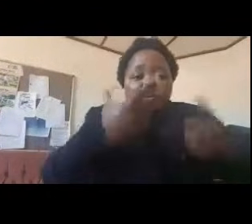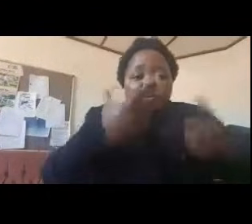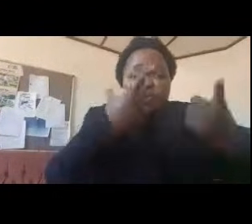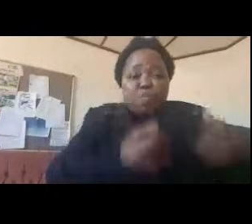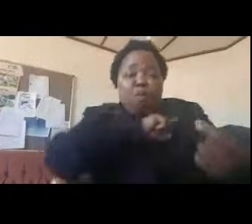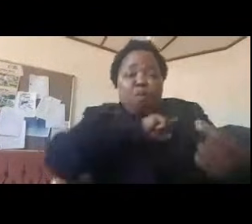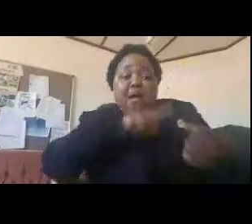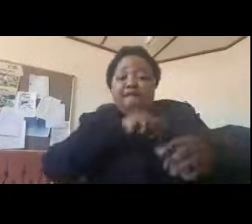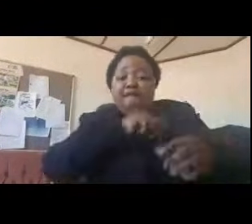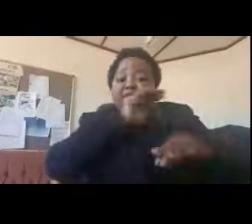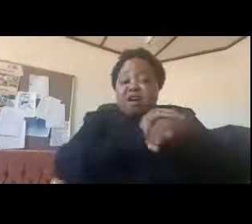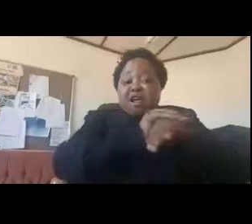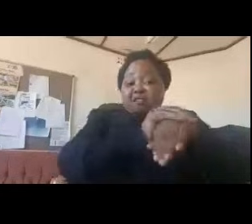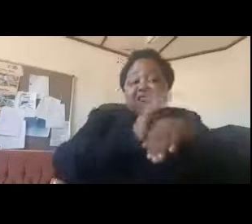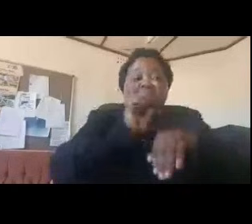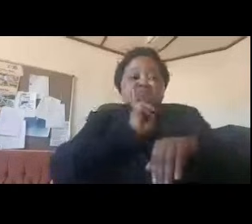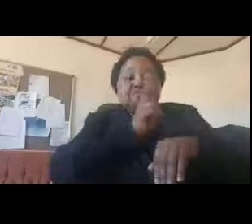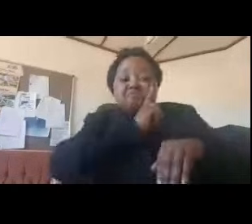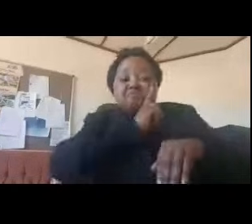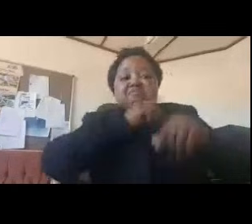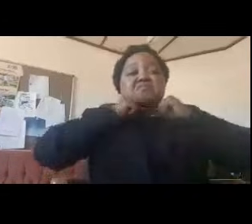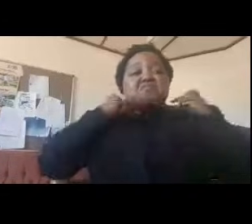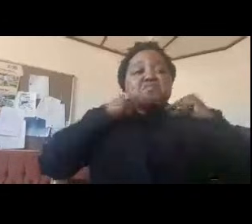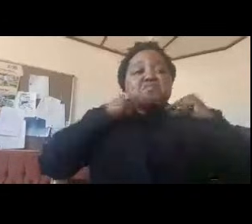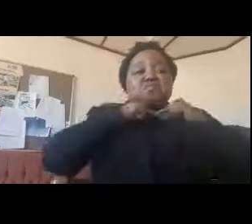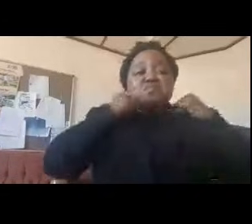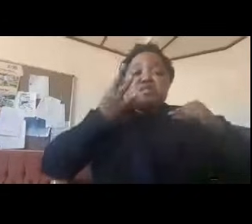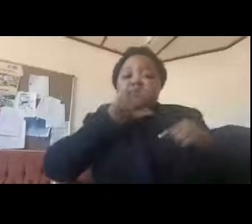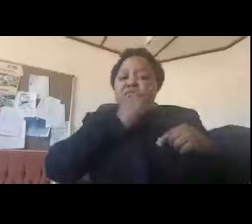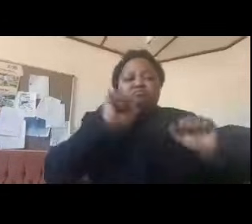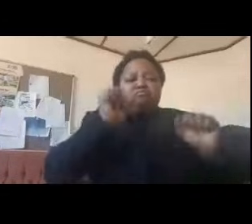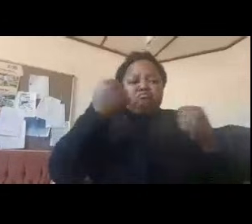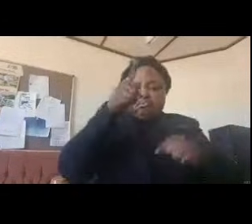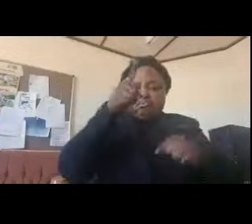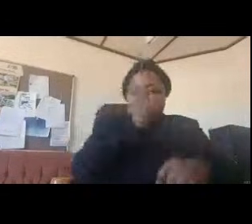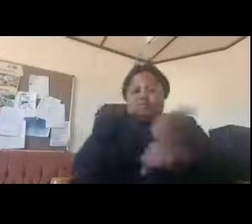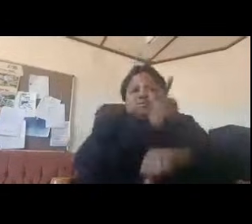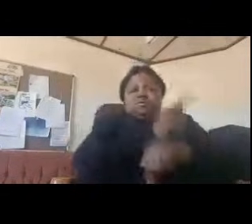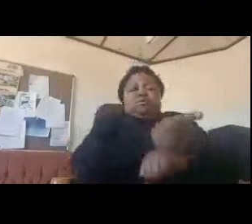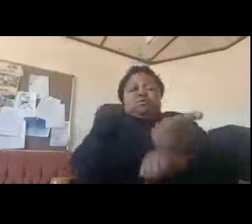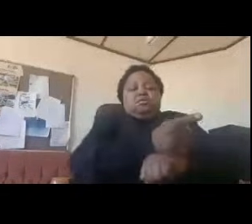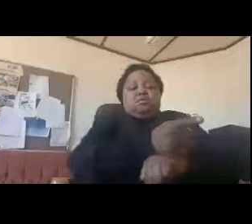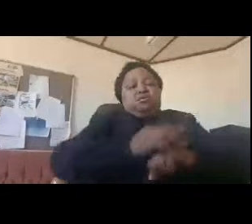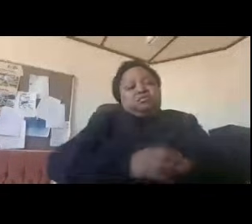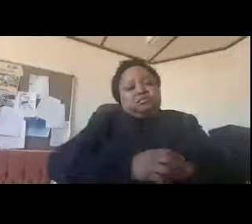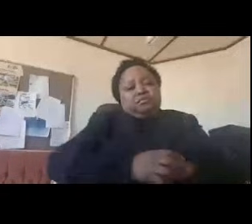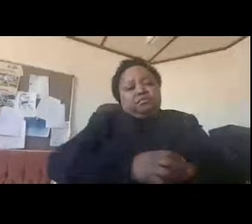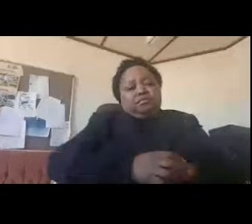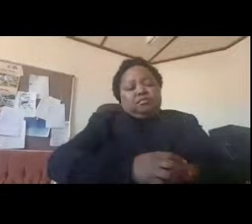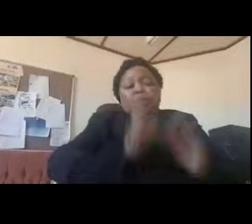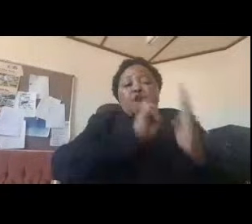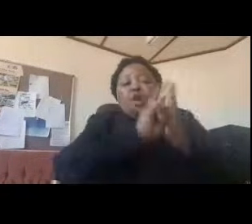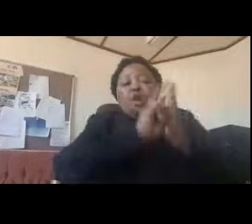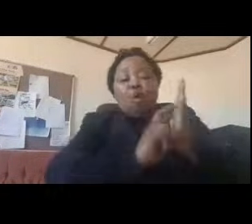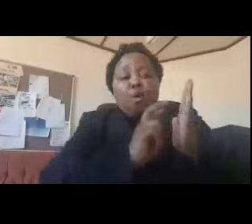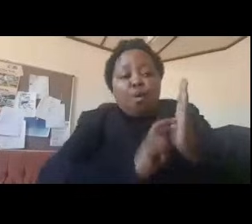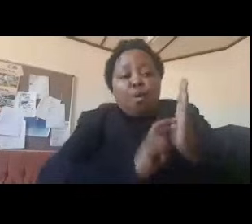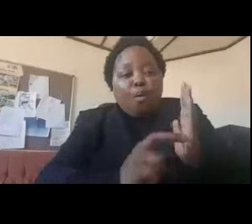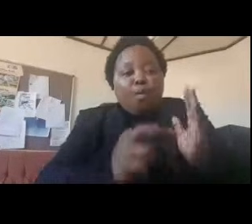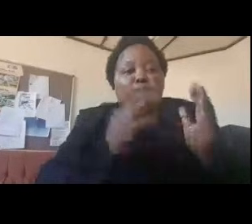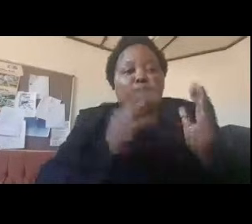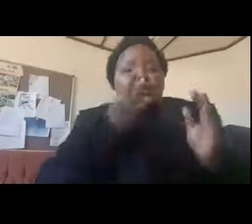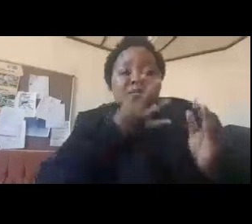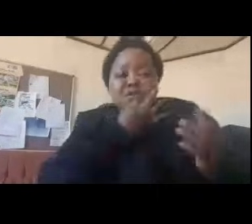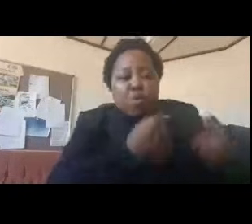their pastors still nod their needs in silence. The law says, don't do it, but the